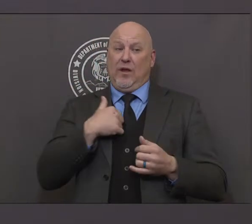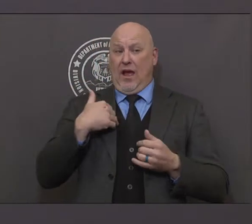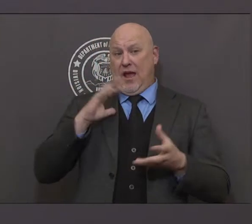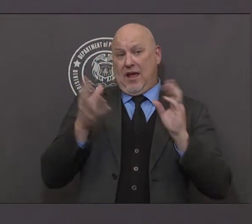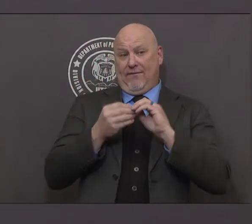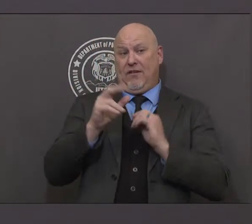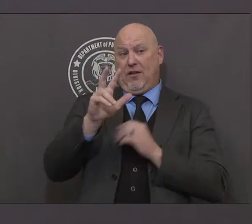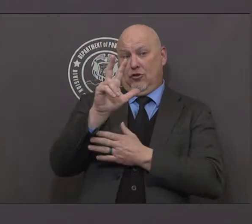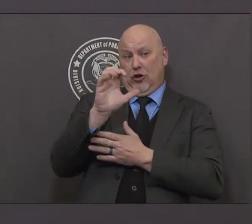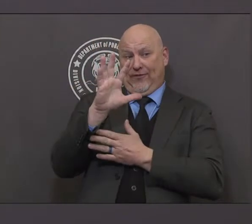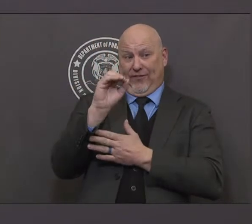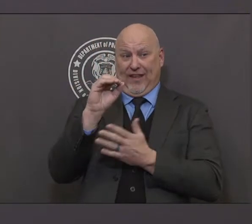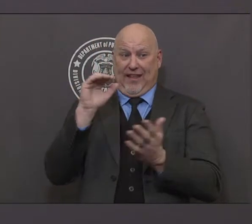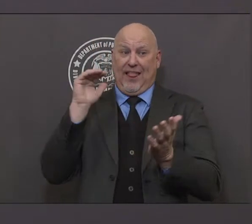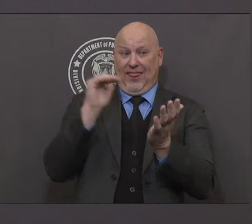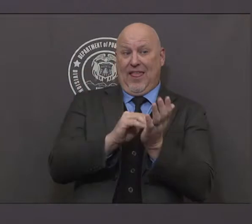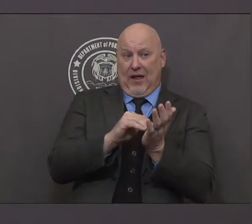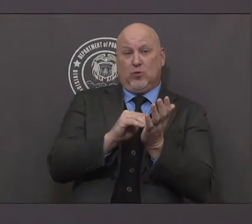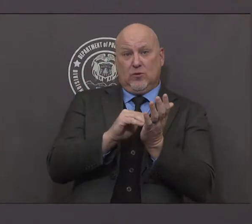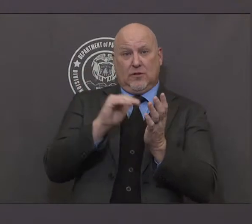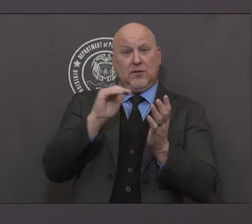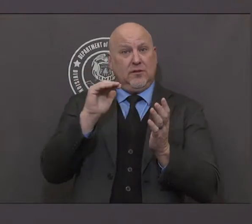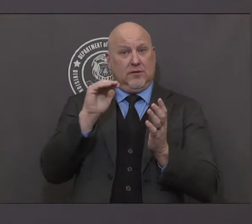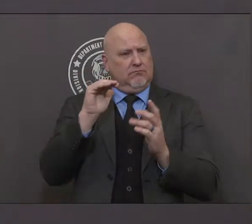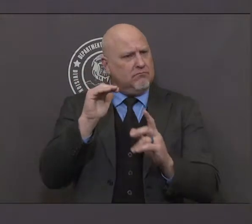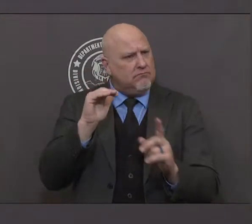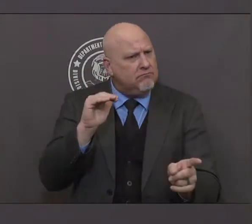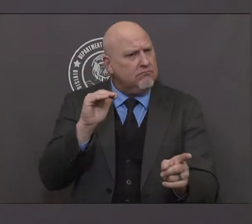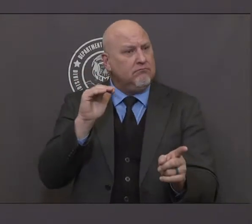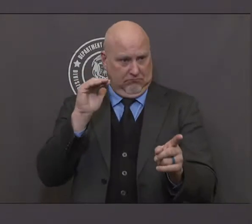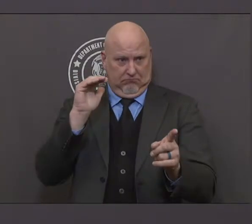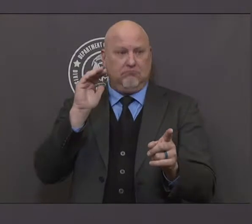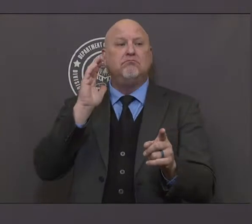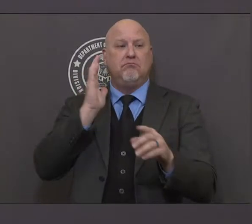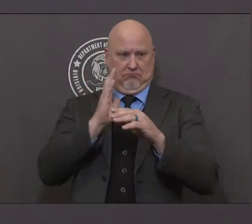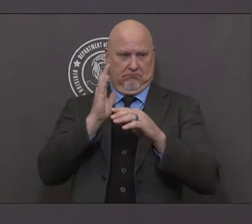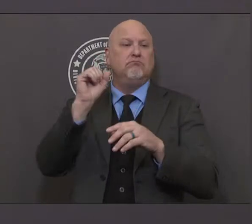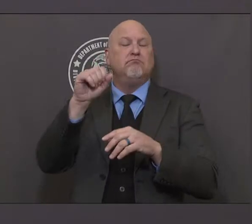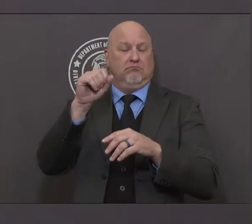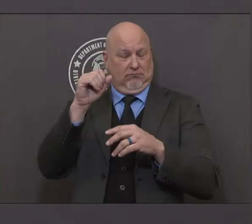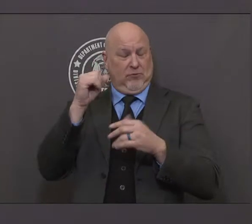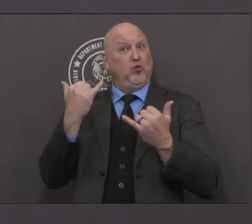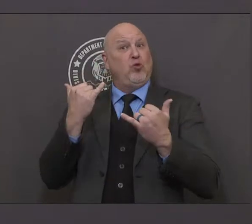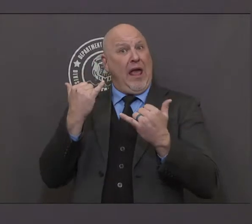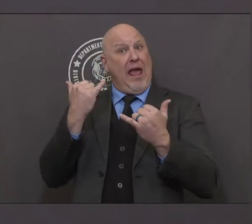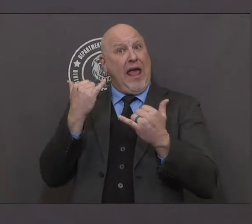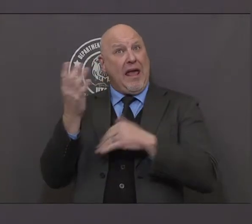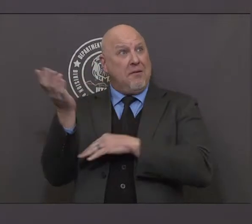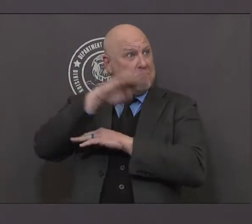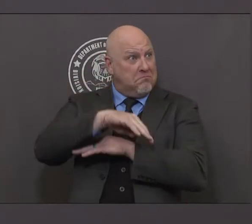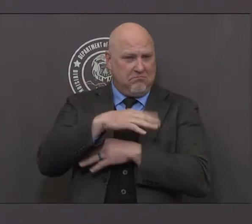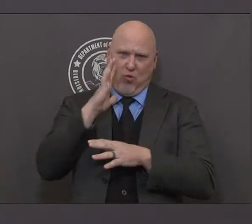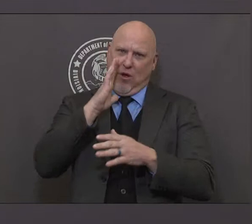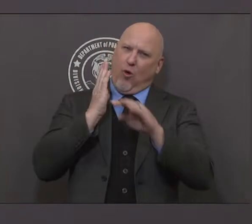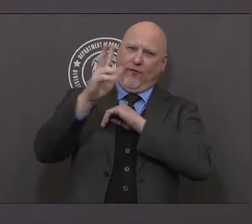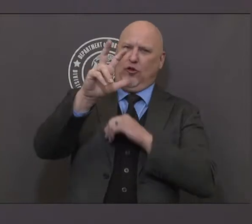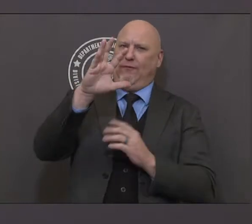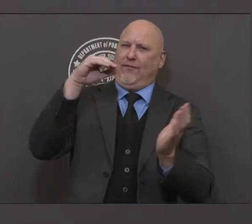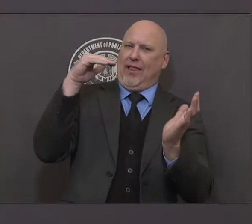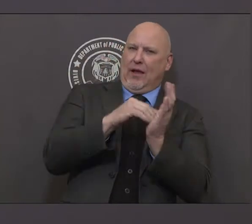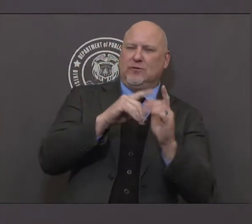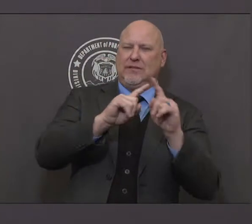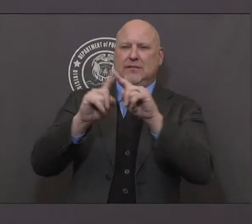over 362,000. So basically, we are trying to be more viral than the virus,